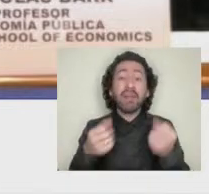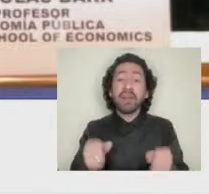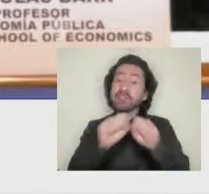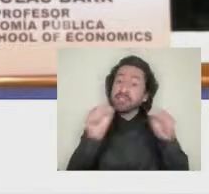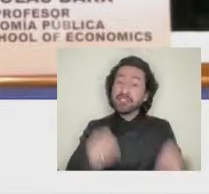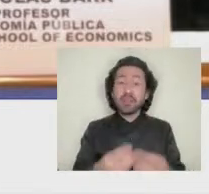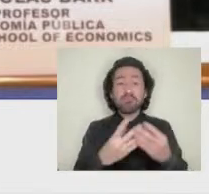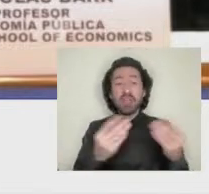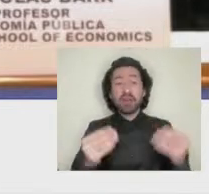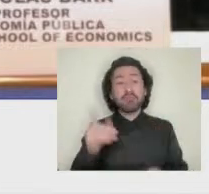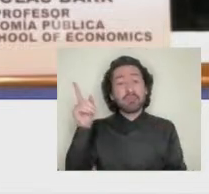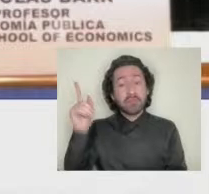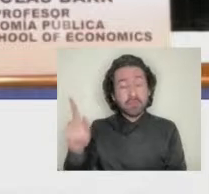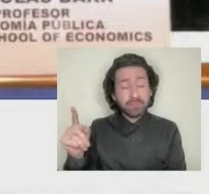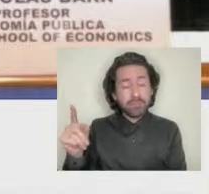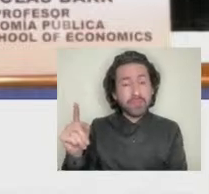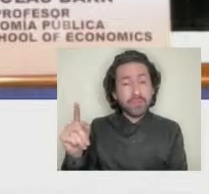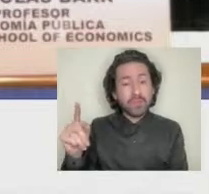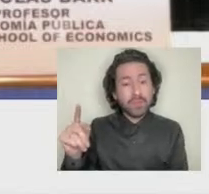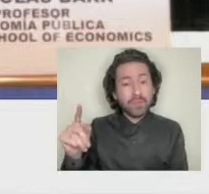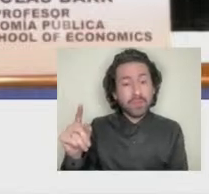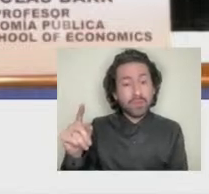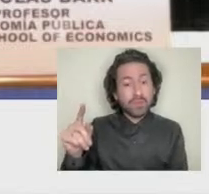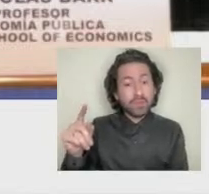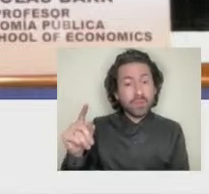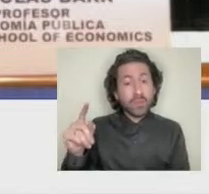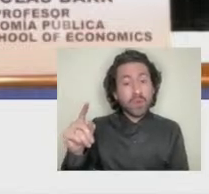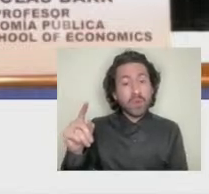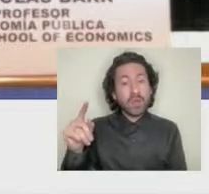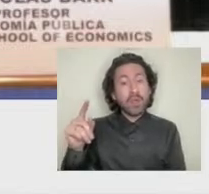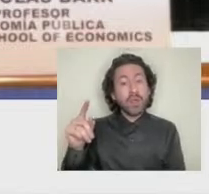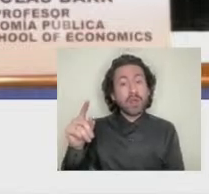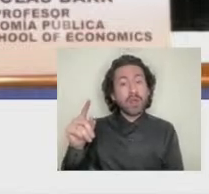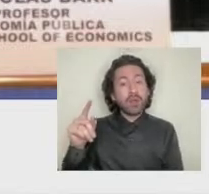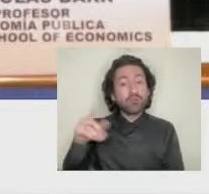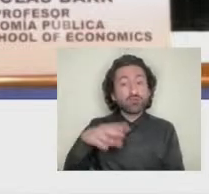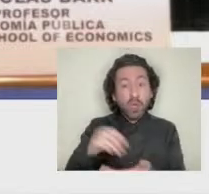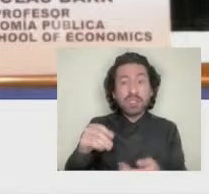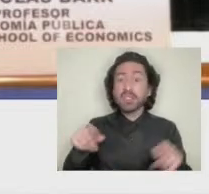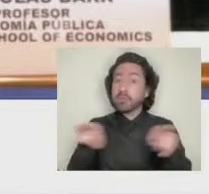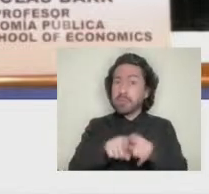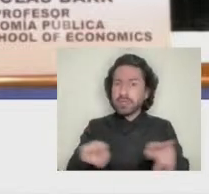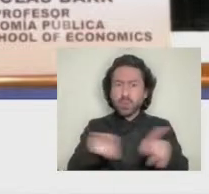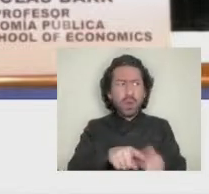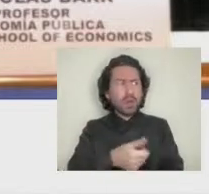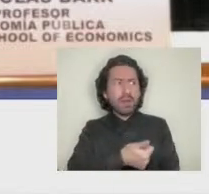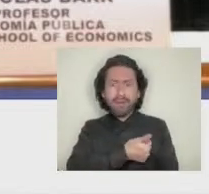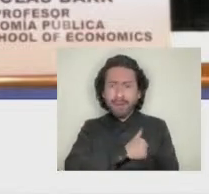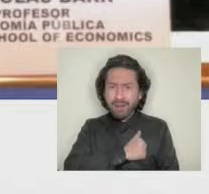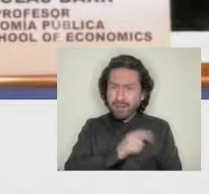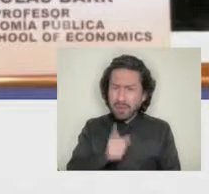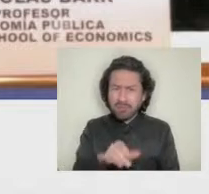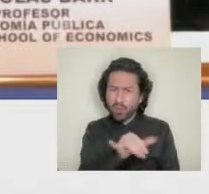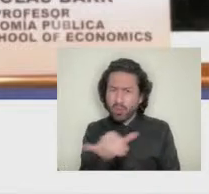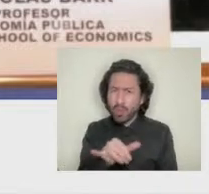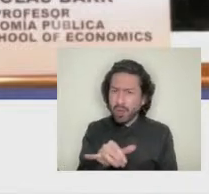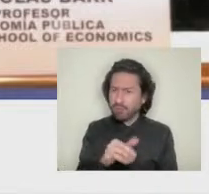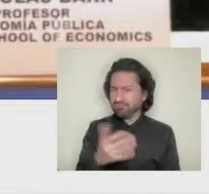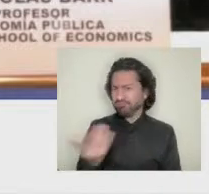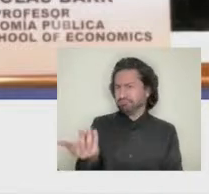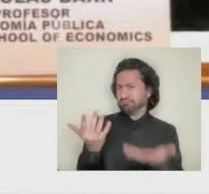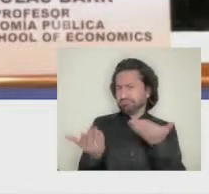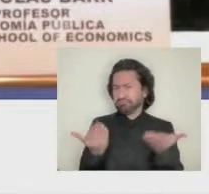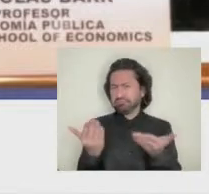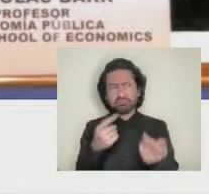wrong design, they should have the same system as in Canada, they will sort of look you in the eye and politely tell you to move